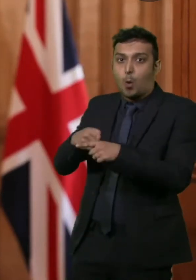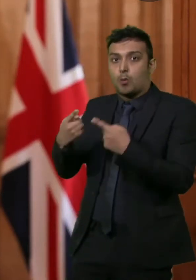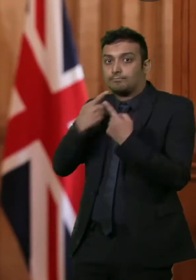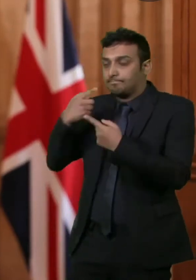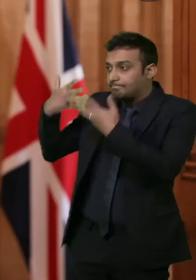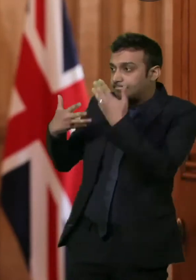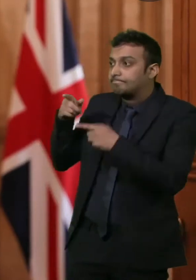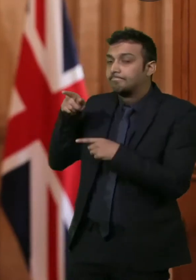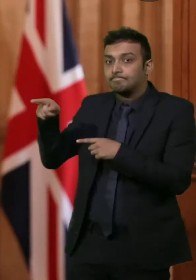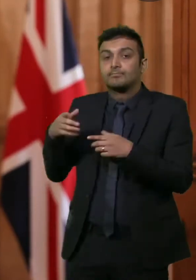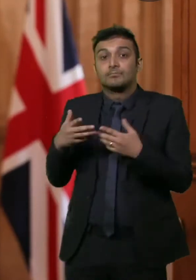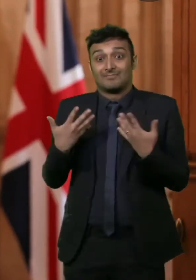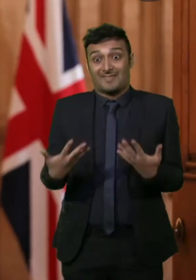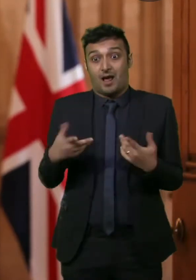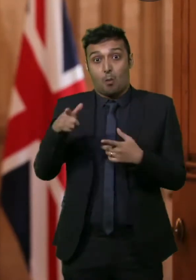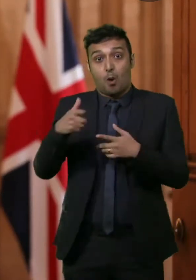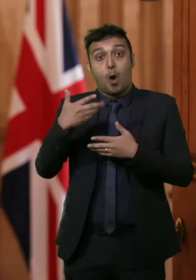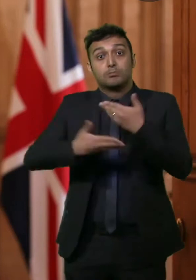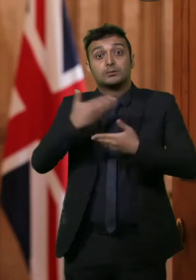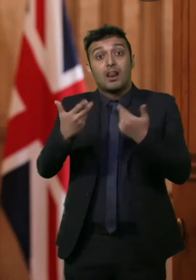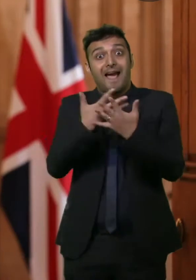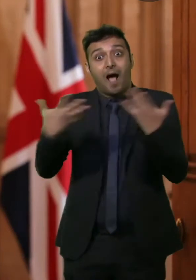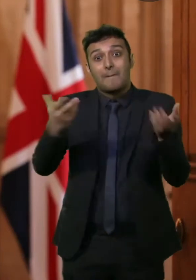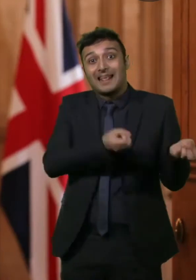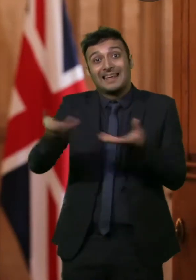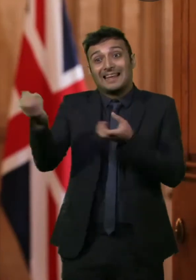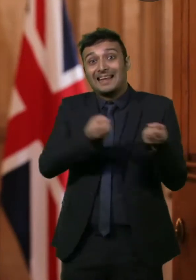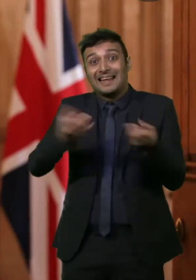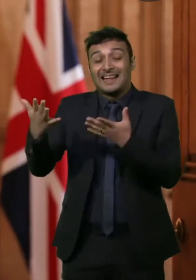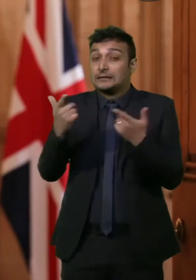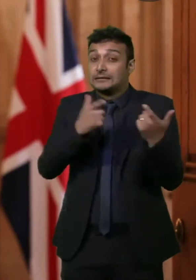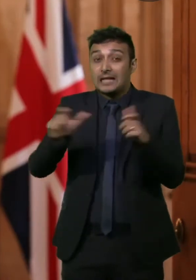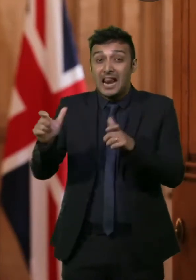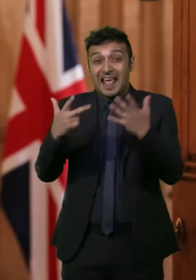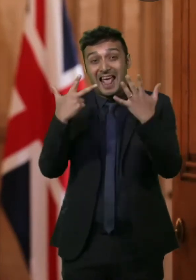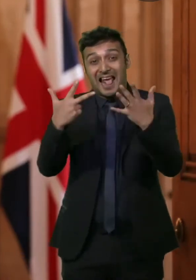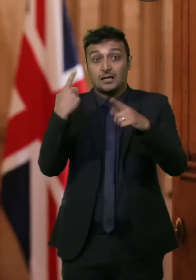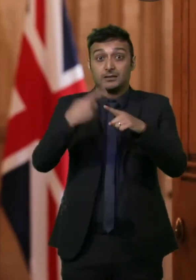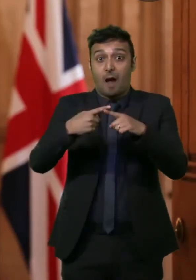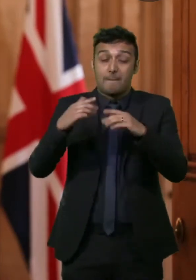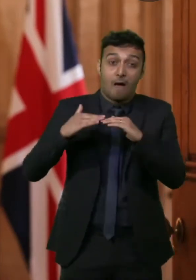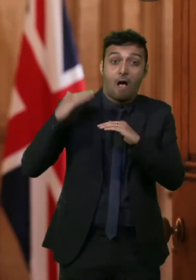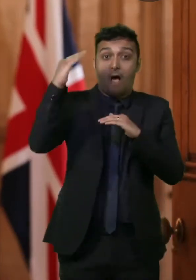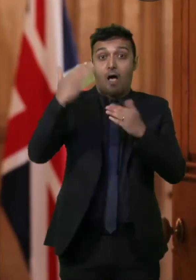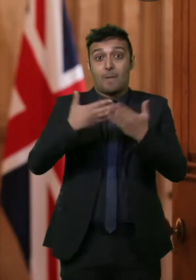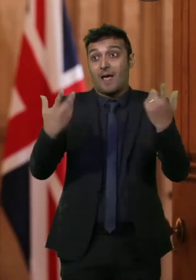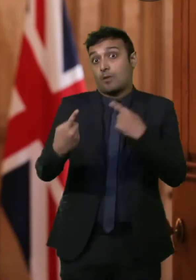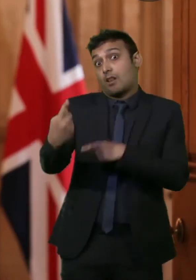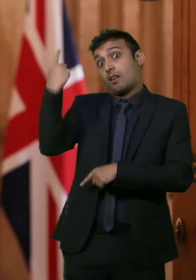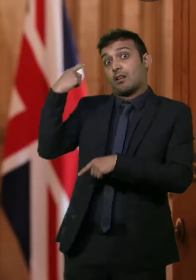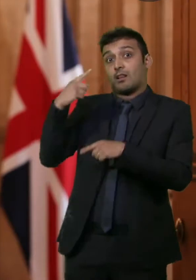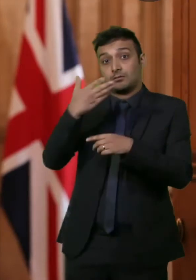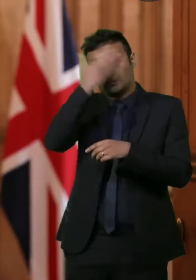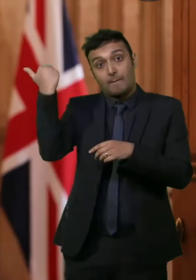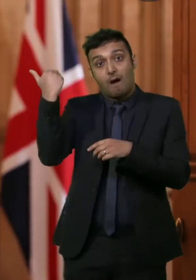day still around 8 times higher than the lows of last summer, it's more vital than ever to follow the